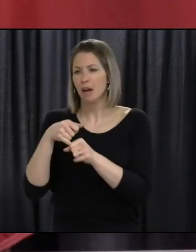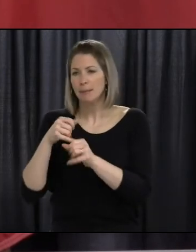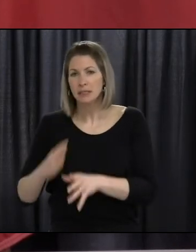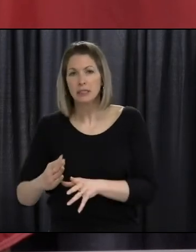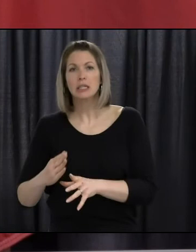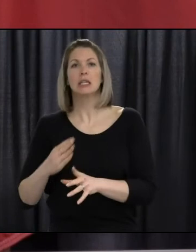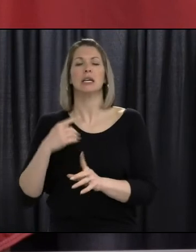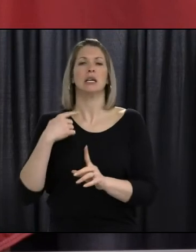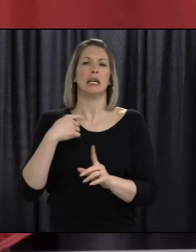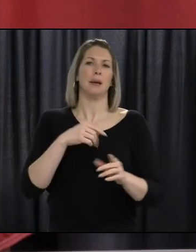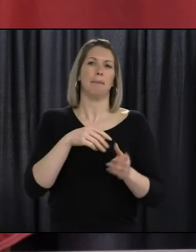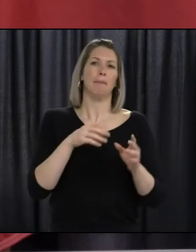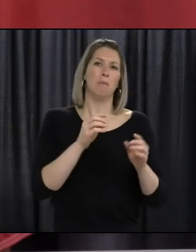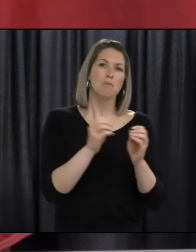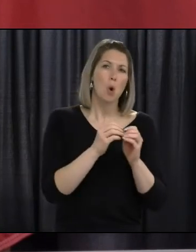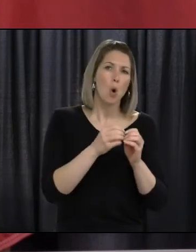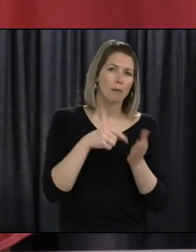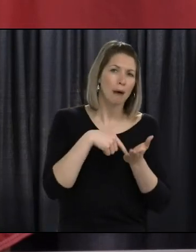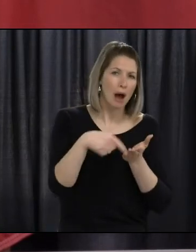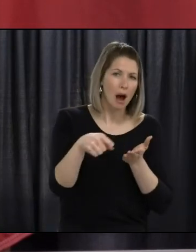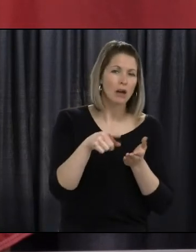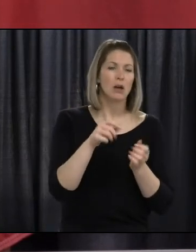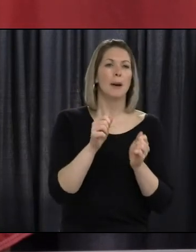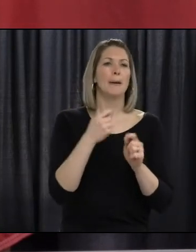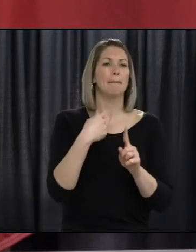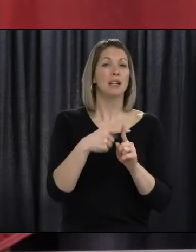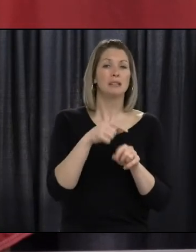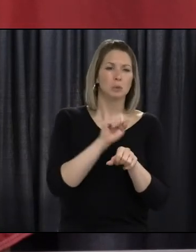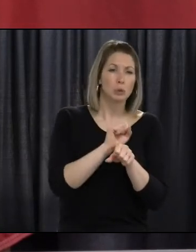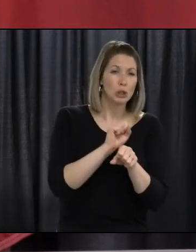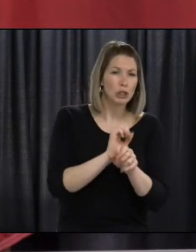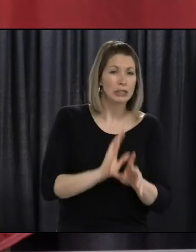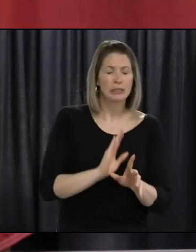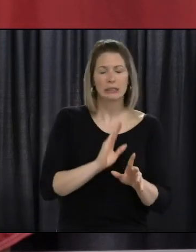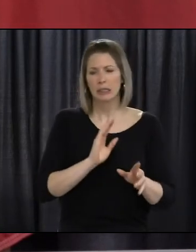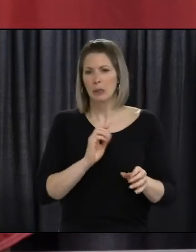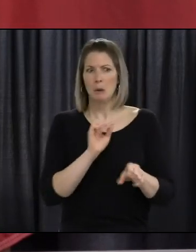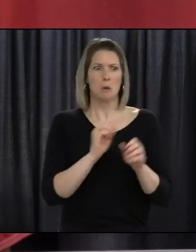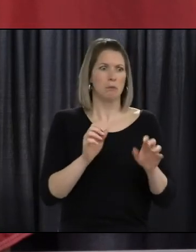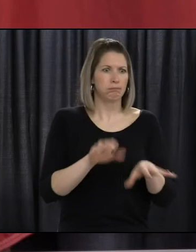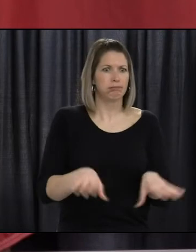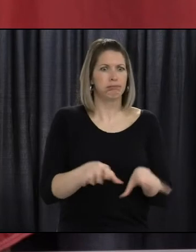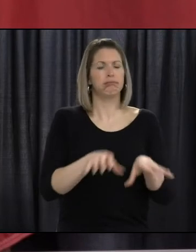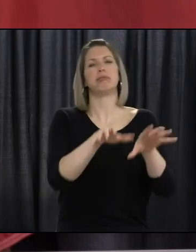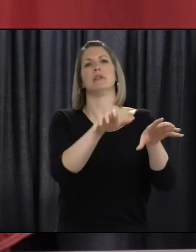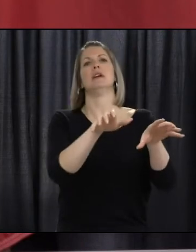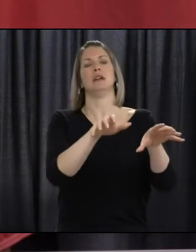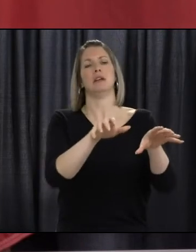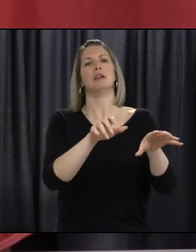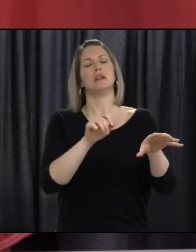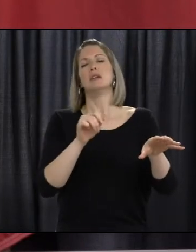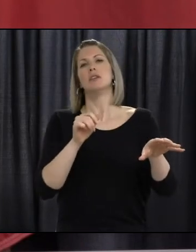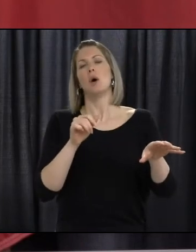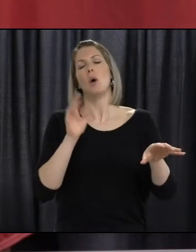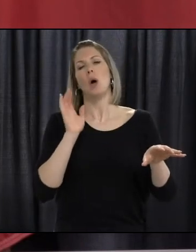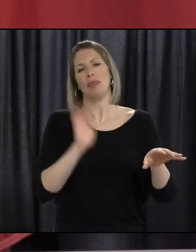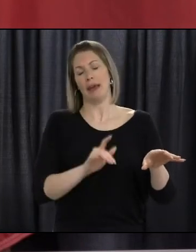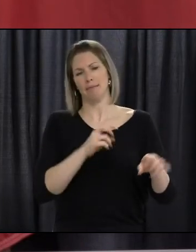dispenses medication. But it's also an impact on those people that would have to pick it up. So it kind of flies in the face of some of the things